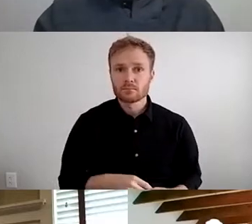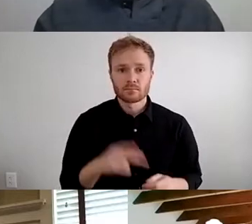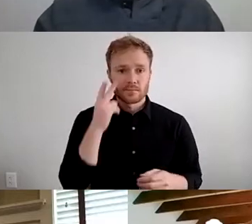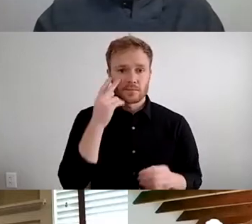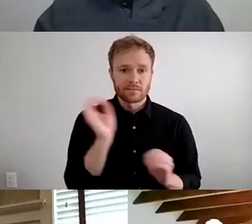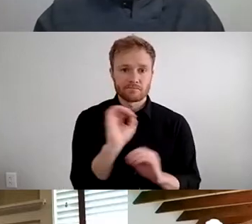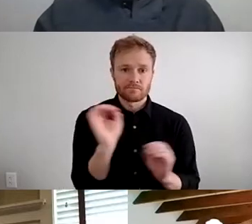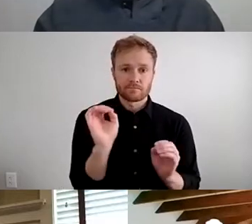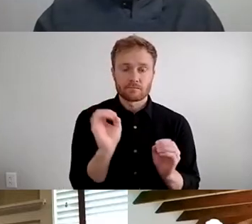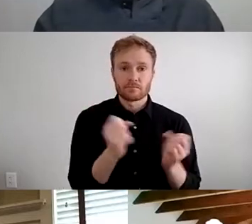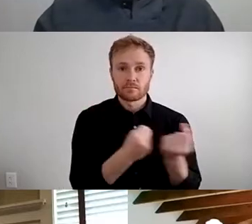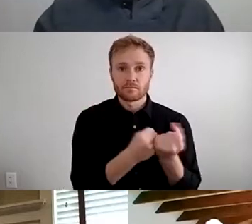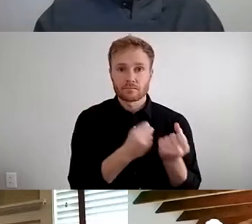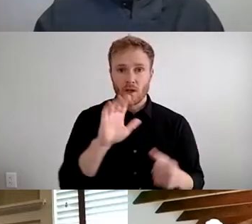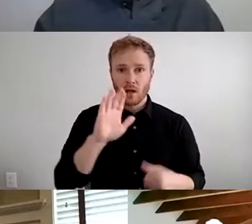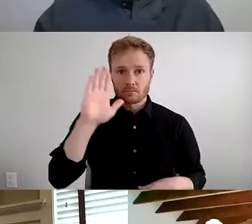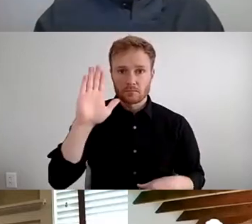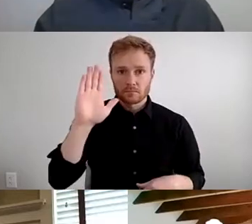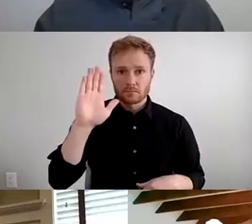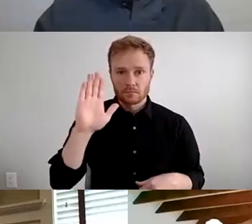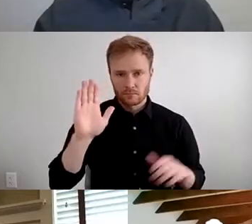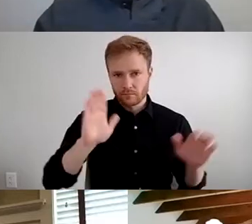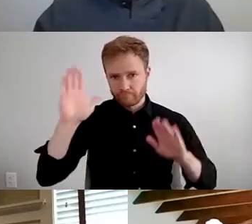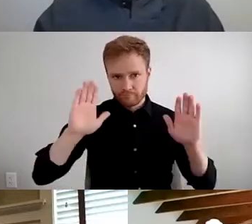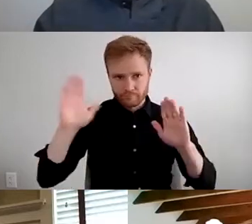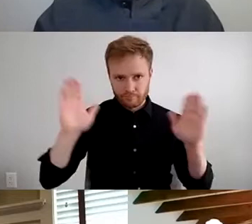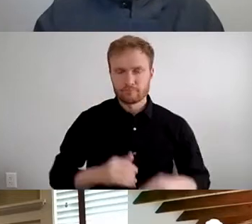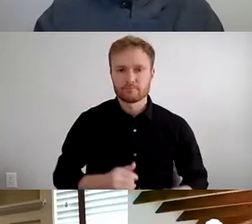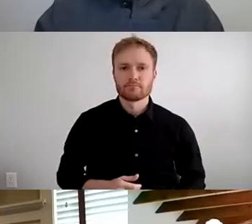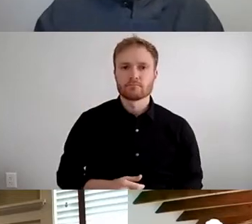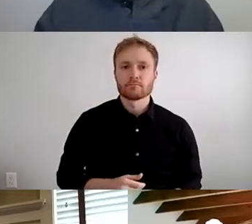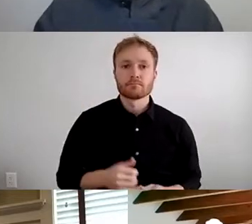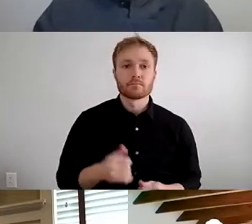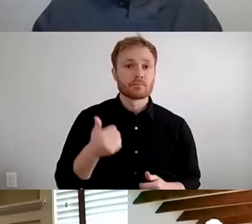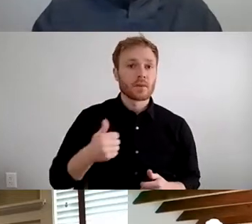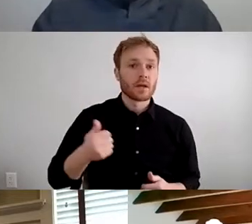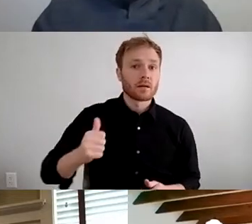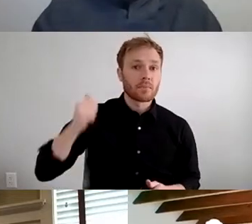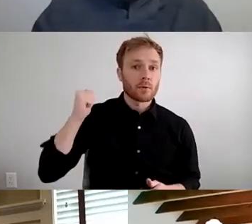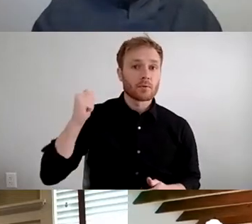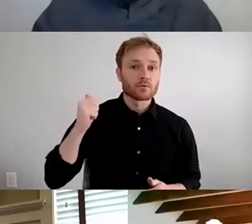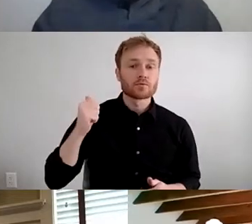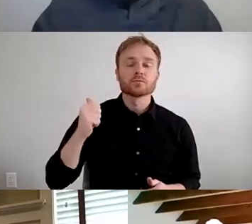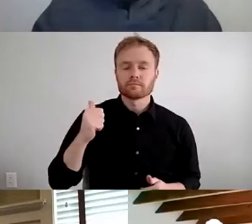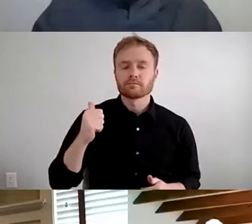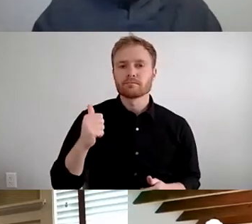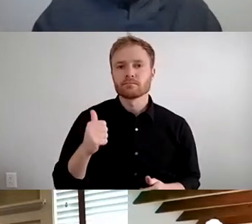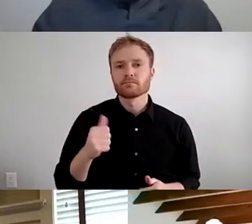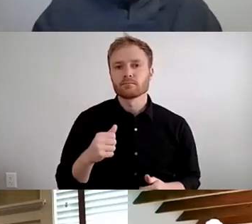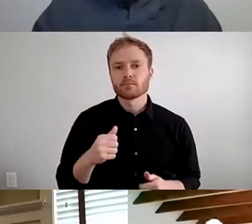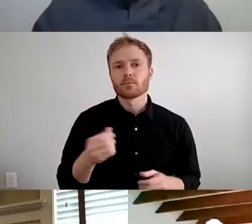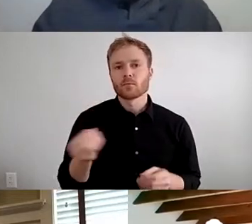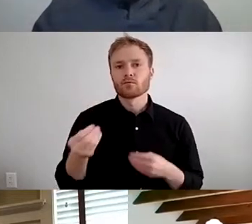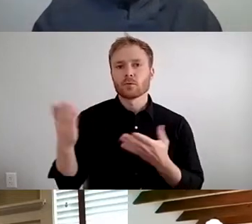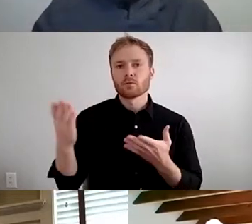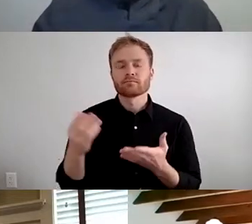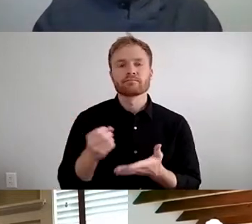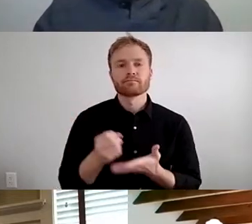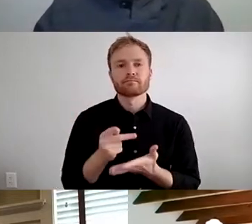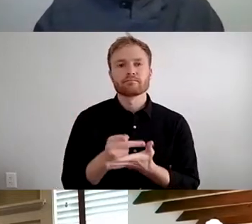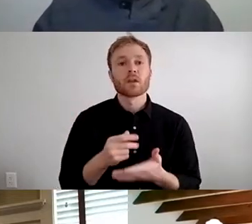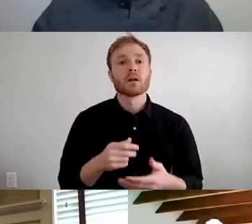all those in favor say aye. Aye. Aye. Any opposed? Bill is recommended. Bill